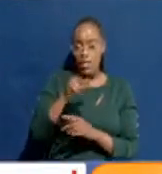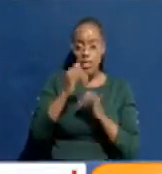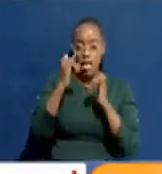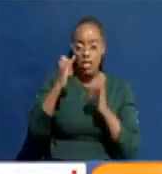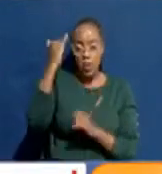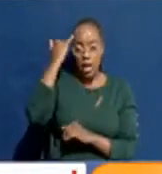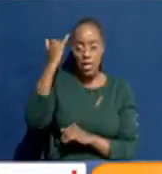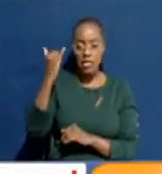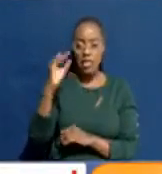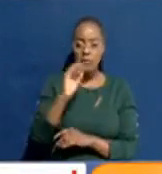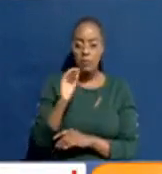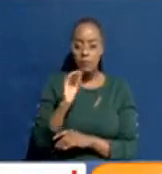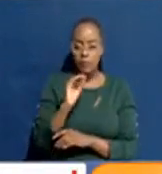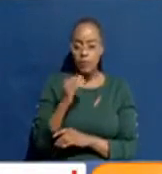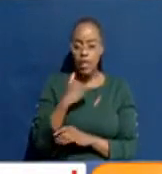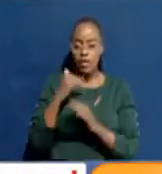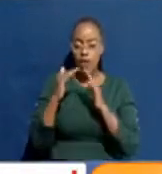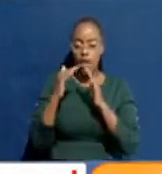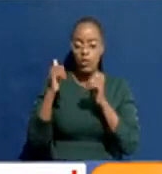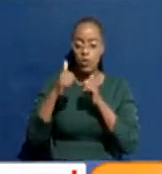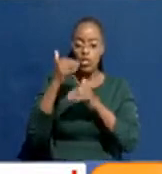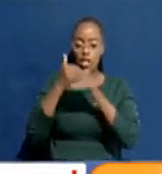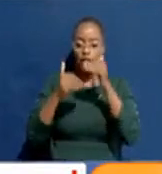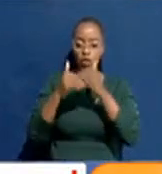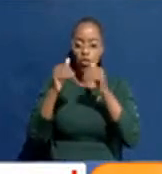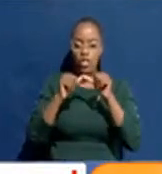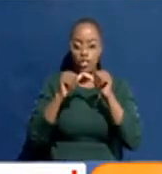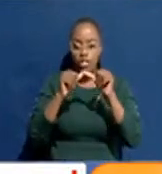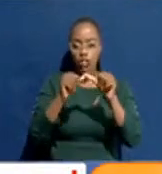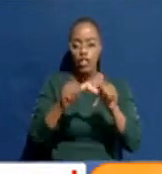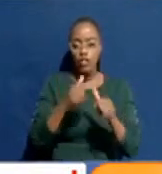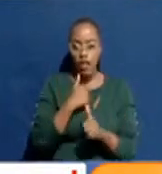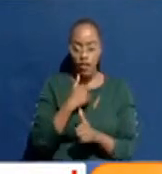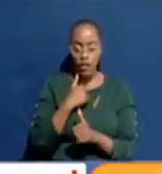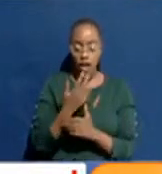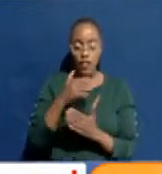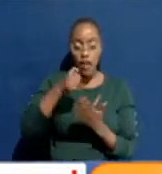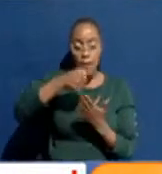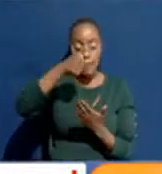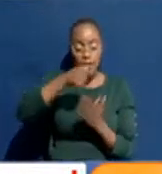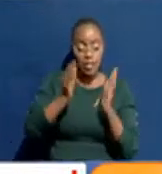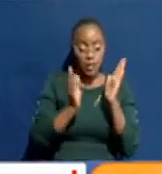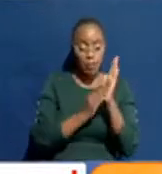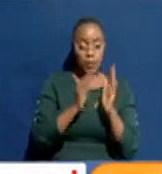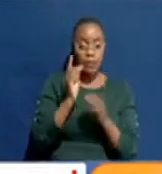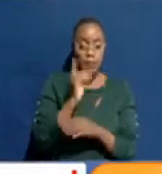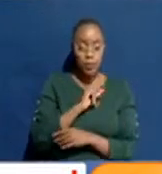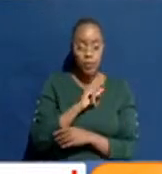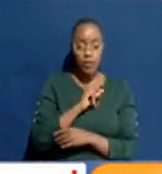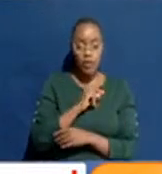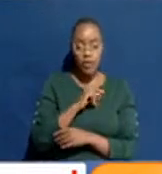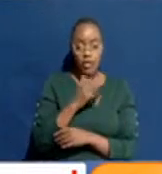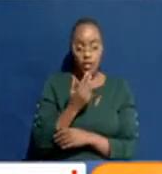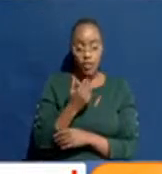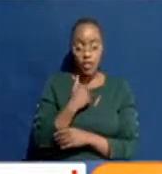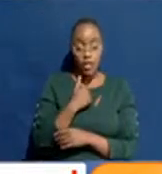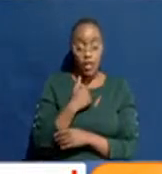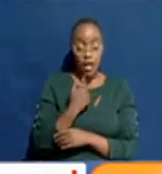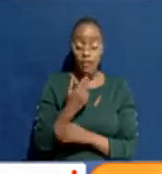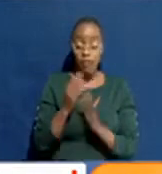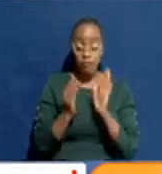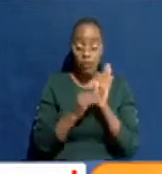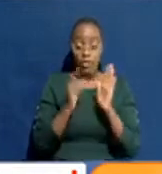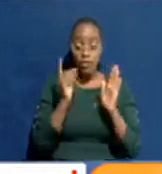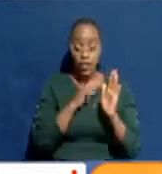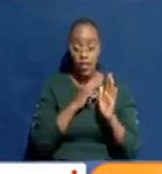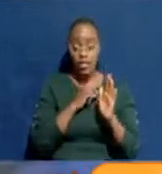idea. There are already houses that are being constructed. There's already a budget, actually, that you may have seen, I think, of about 3.25 billion